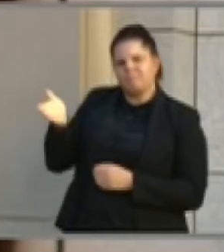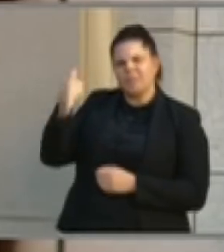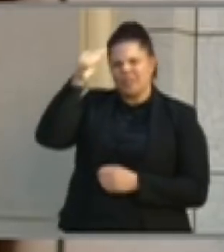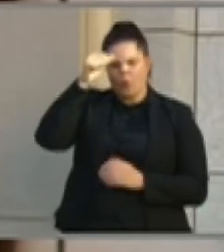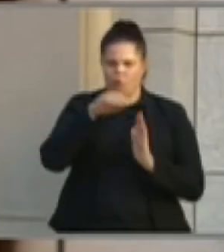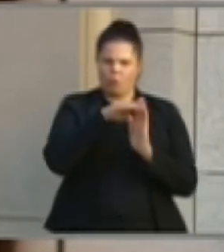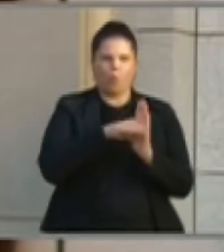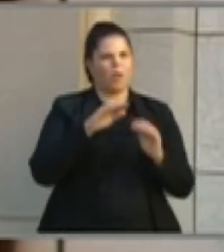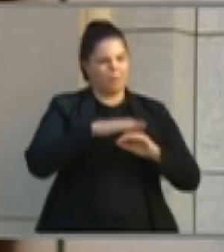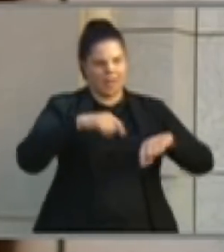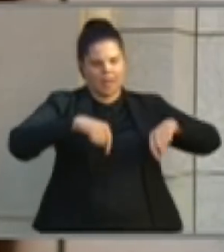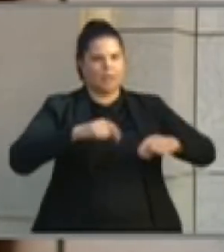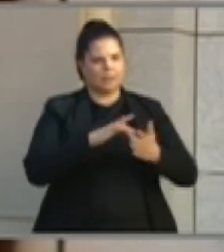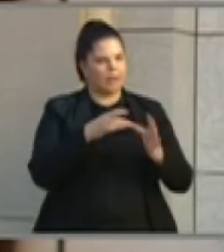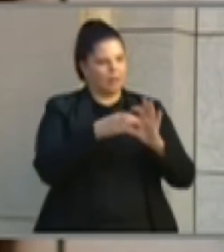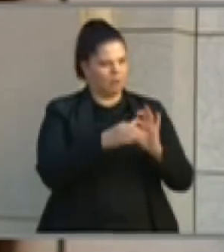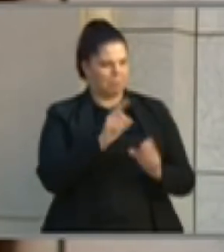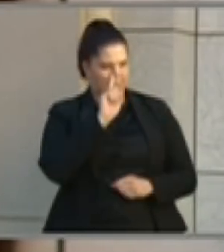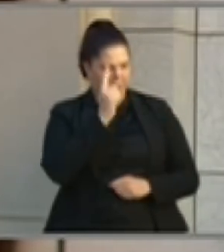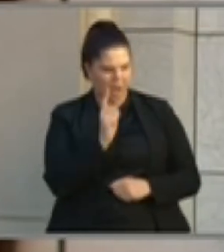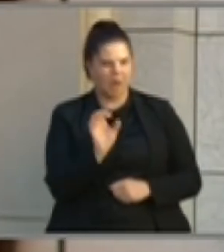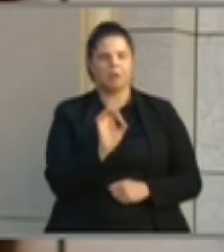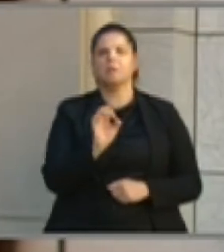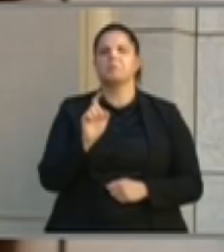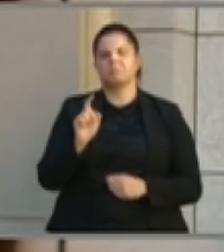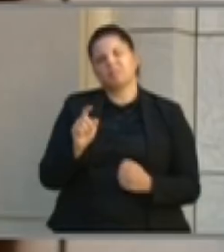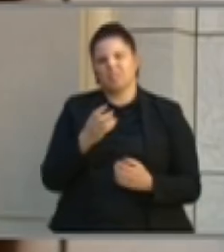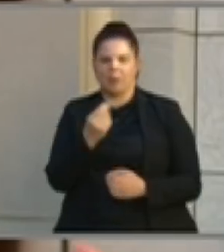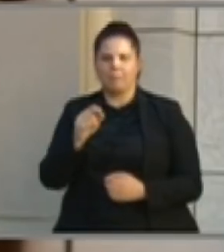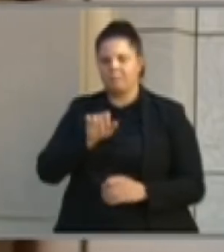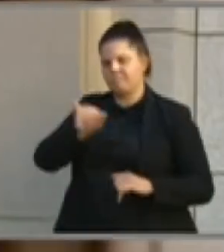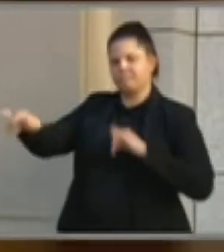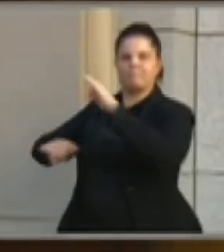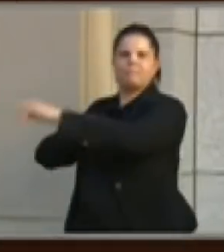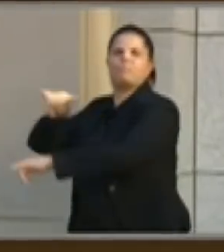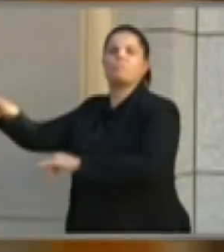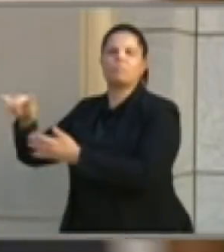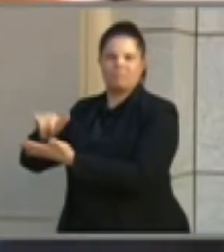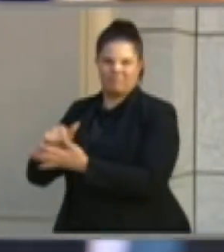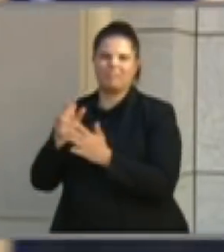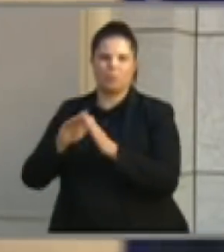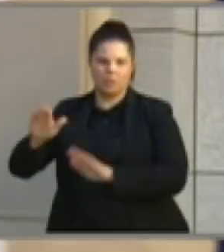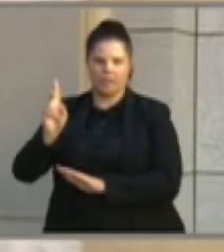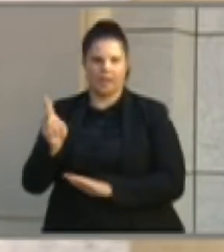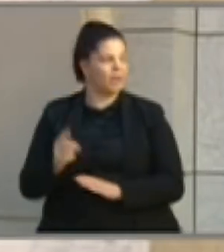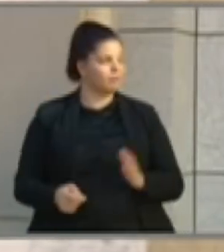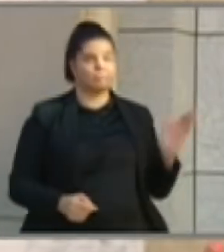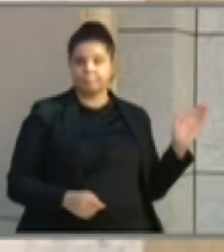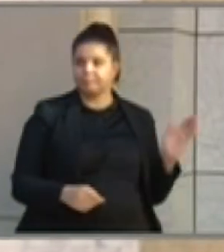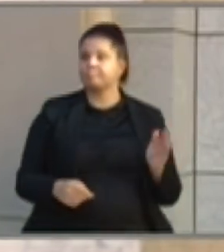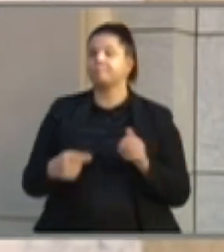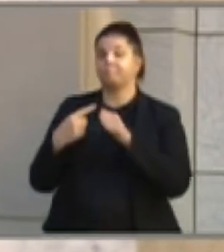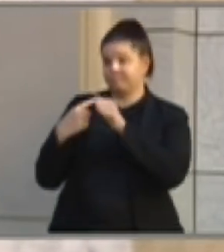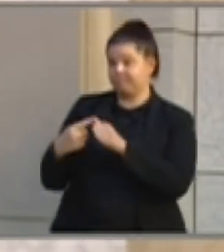to the welfare system in the economy, and many of them are finding their way back to New Zealand. But Josh? Yes, Catherine, it does apply to not-for-profits,